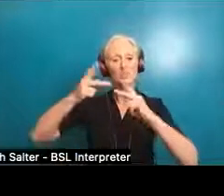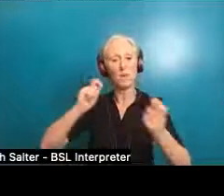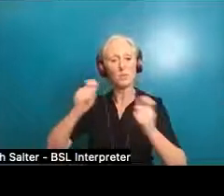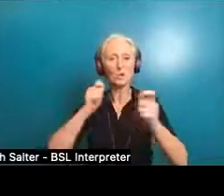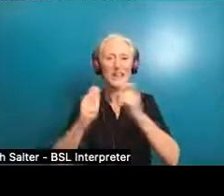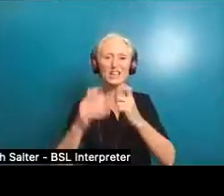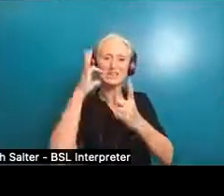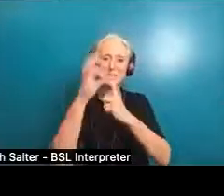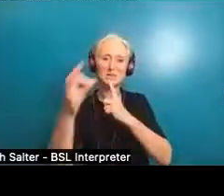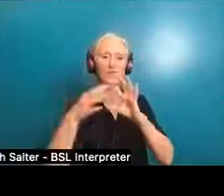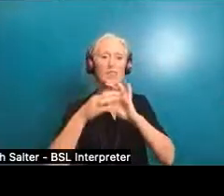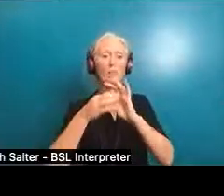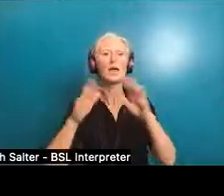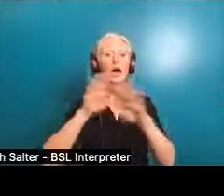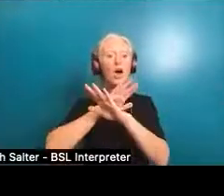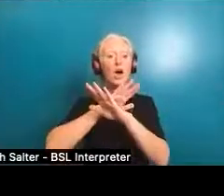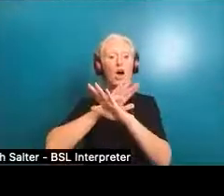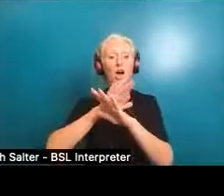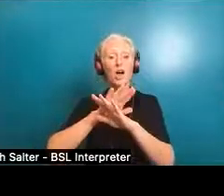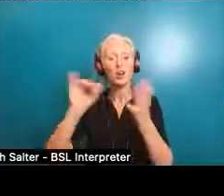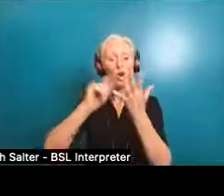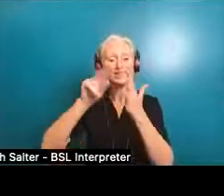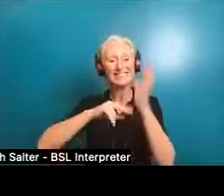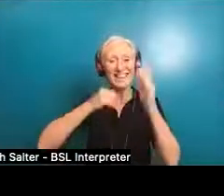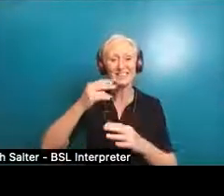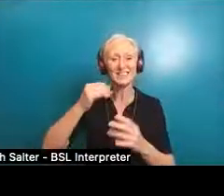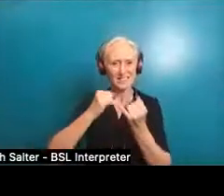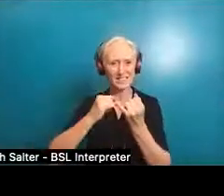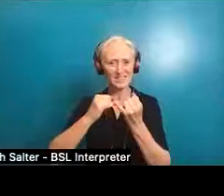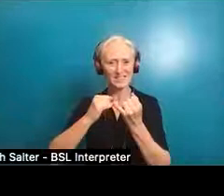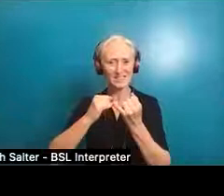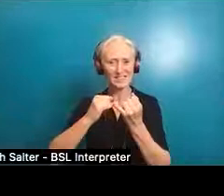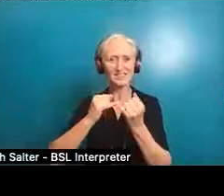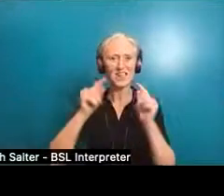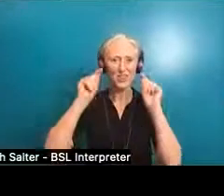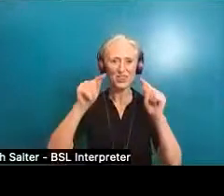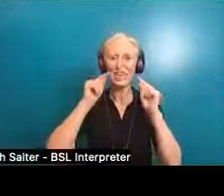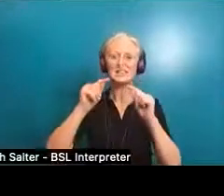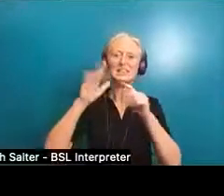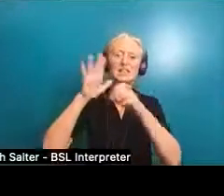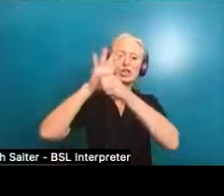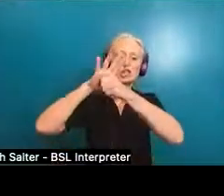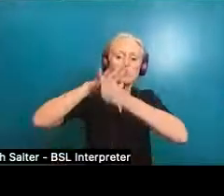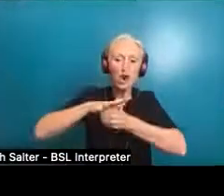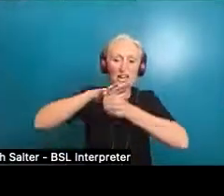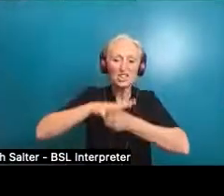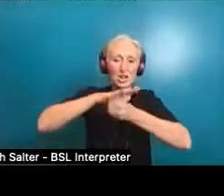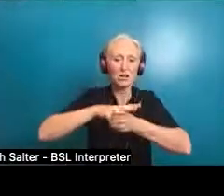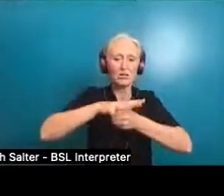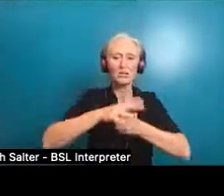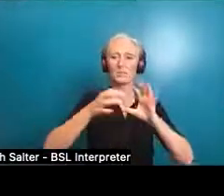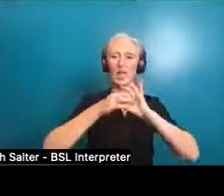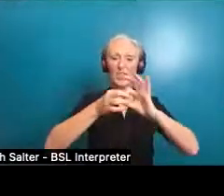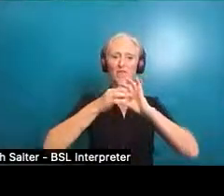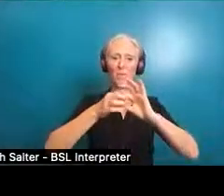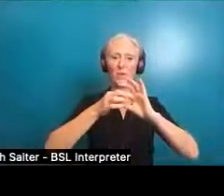suppression therapy, RNA therapy, and gene editing next. So nonsense suppression therapy is another area that I've worked on